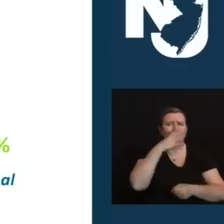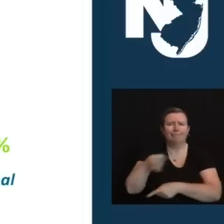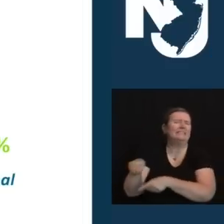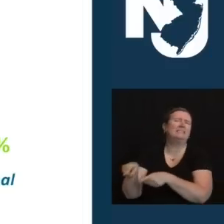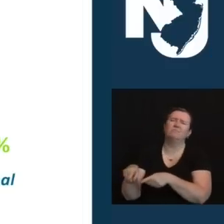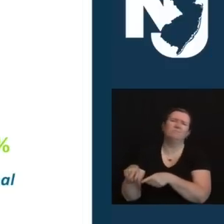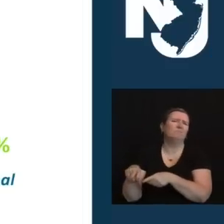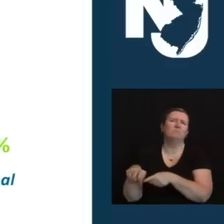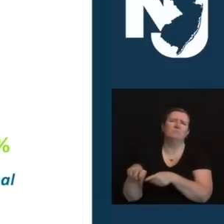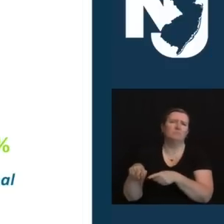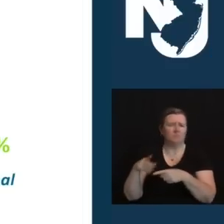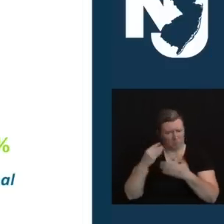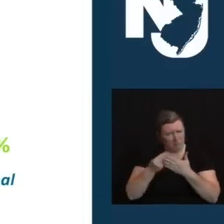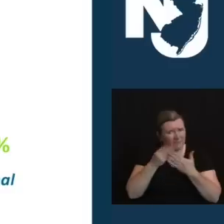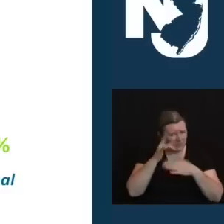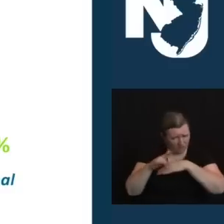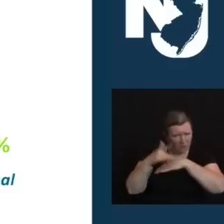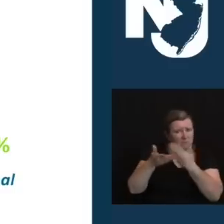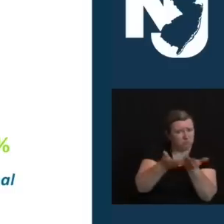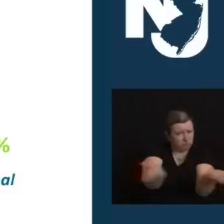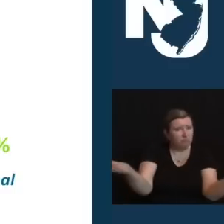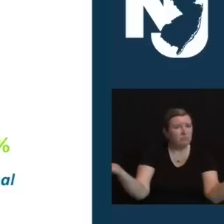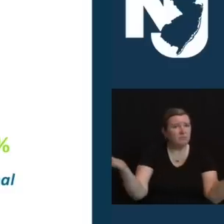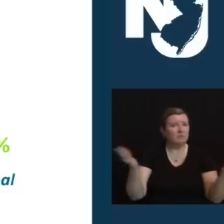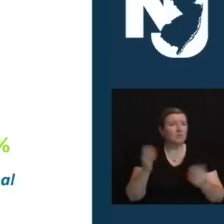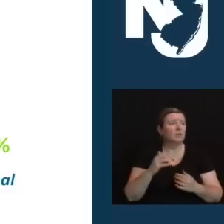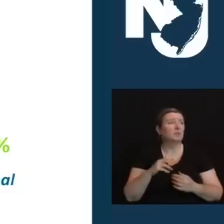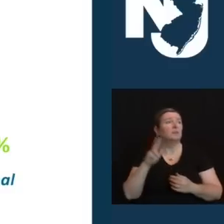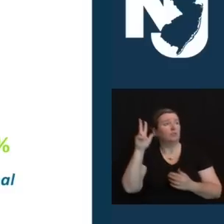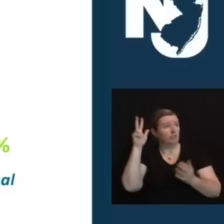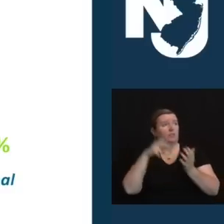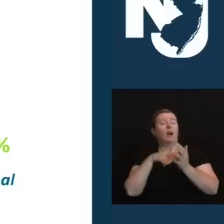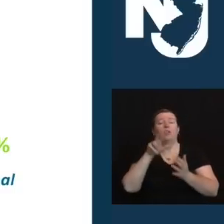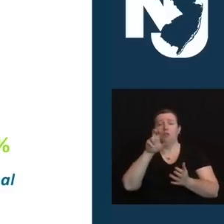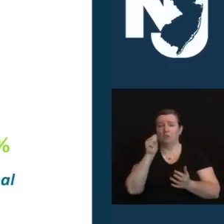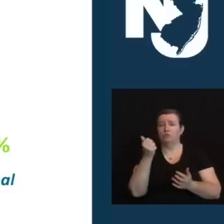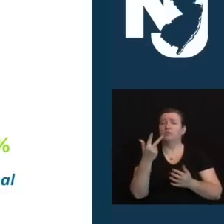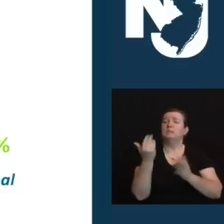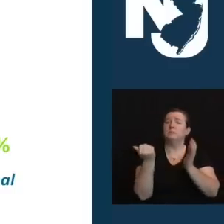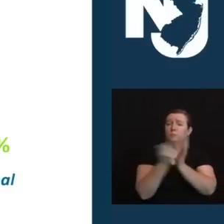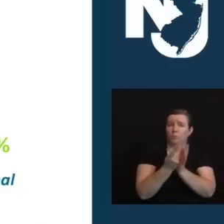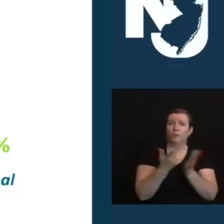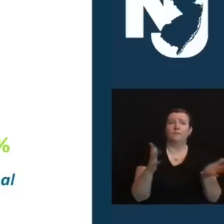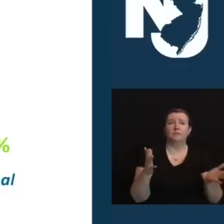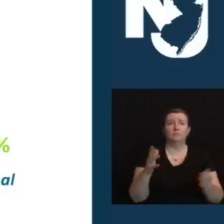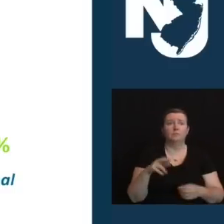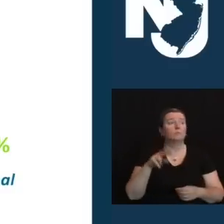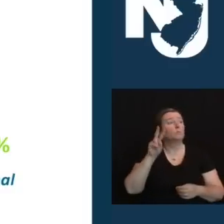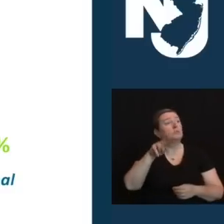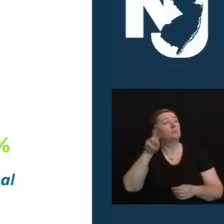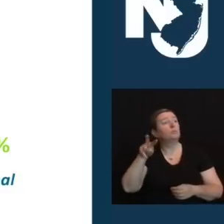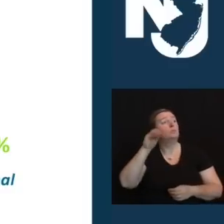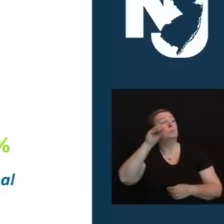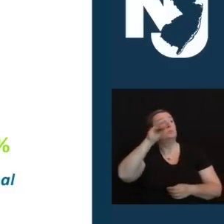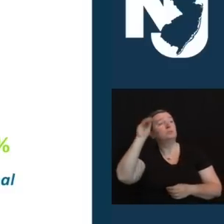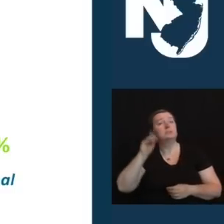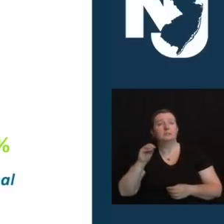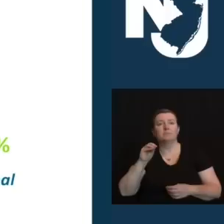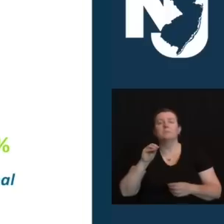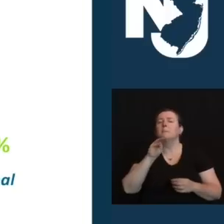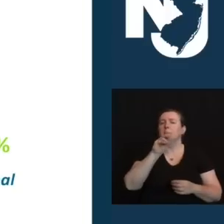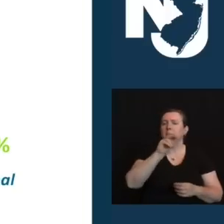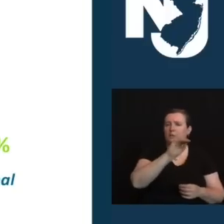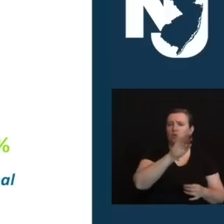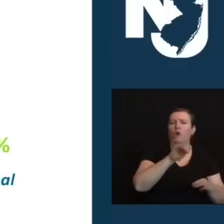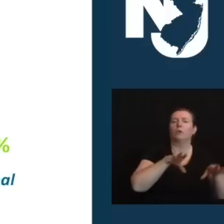the 3,300 or so that have been approved already, more than 22% are minority-owned, more than 25% are women-owned. Of